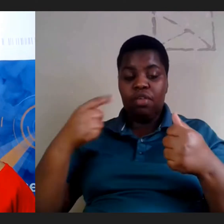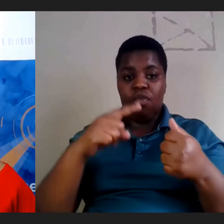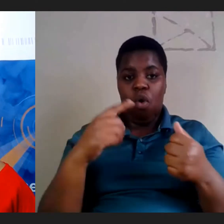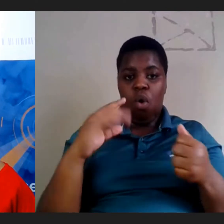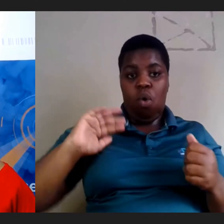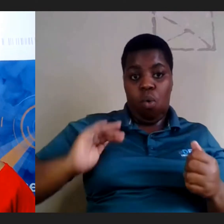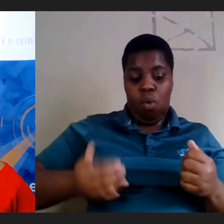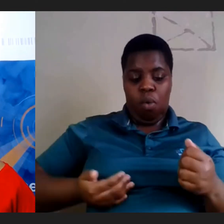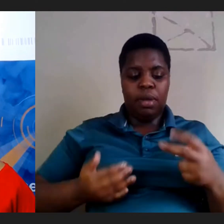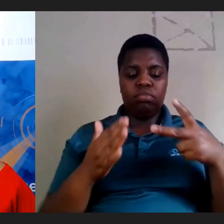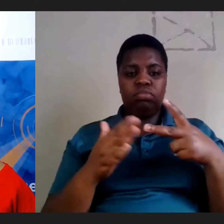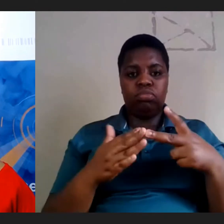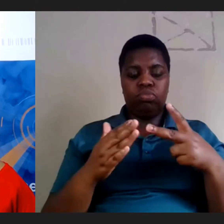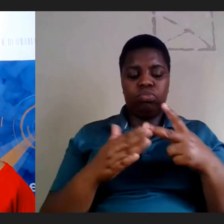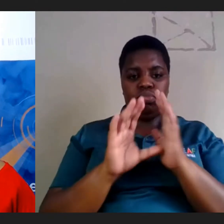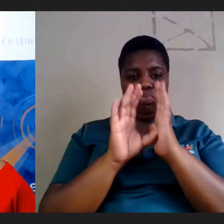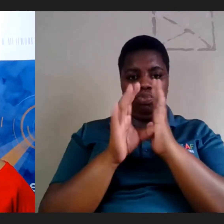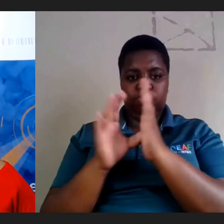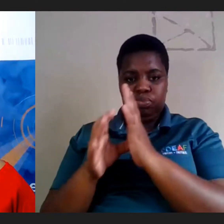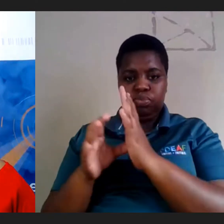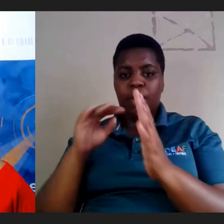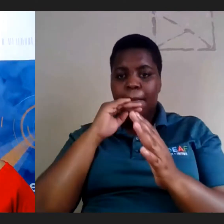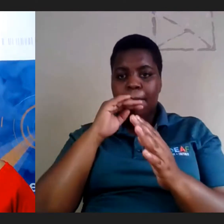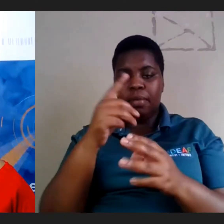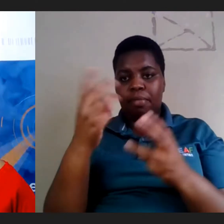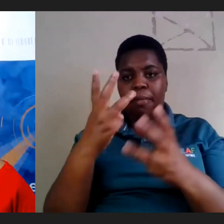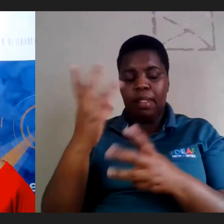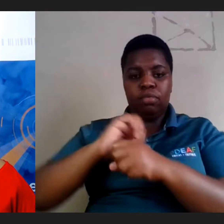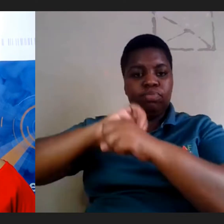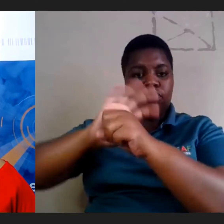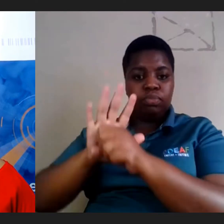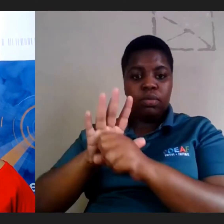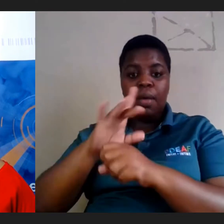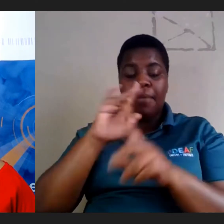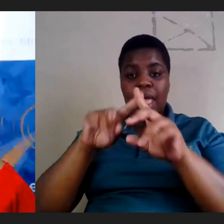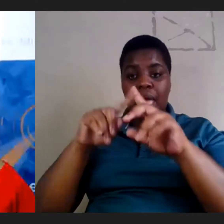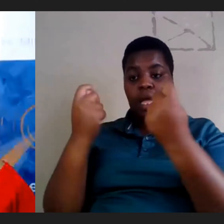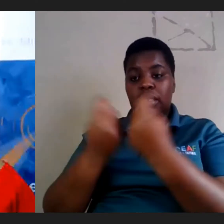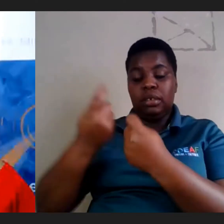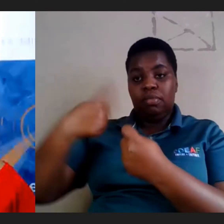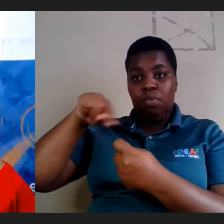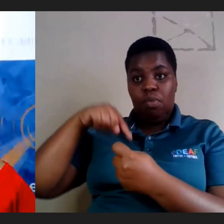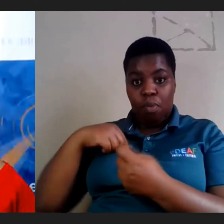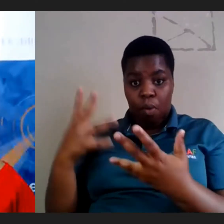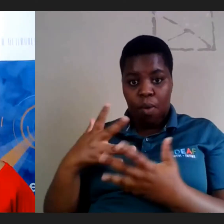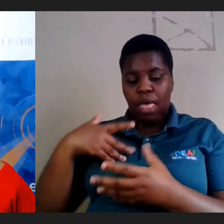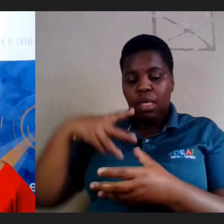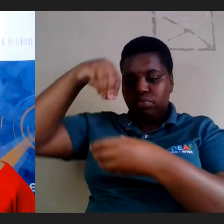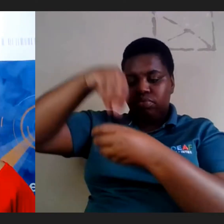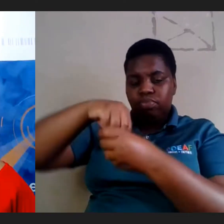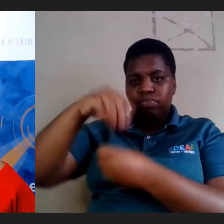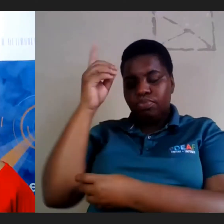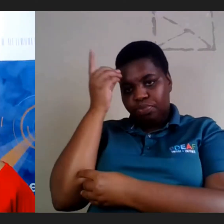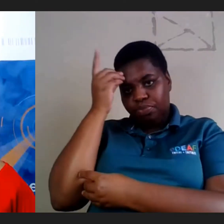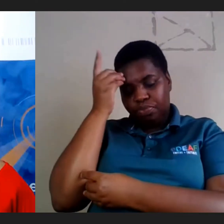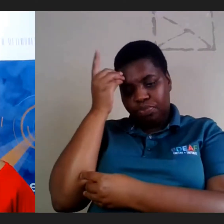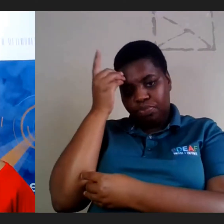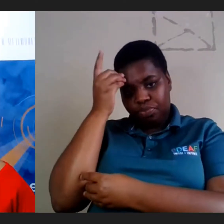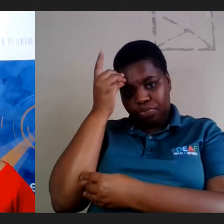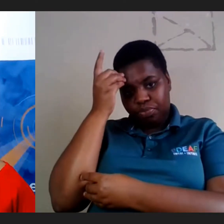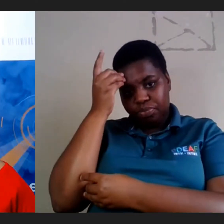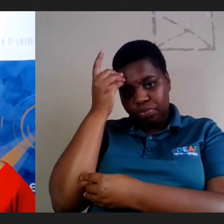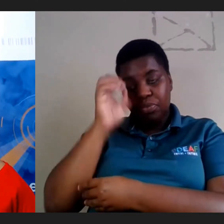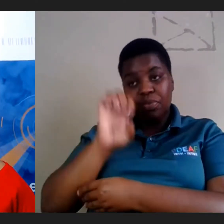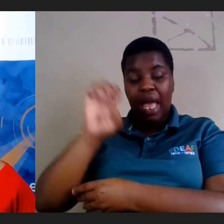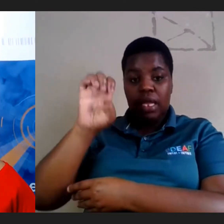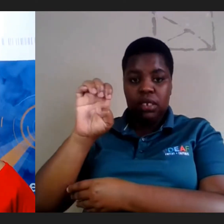disabilities under the COVID pandemic. Our team lives and works in Durban on the east coast of South Africa.